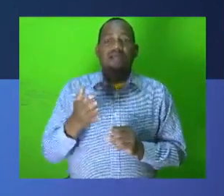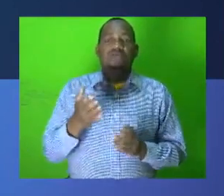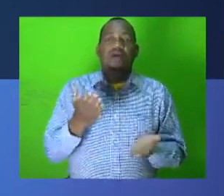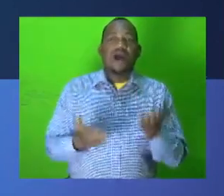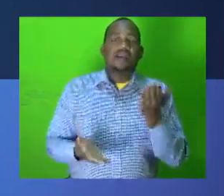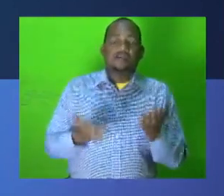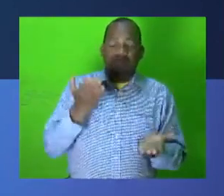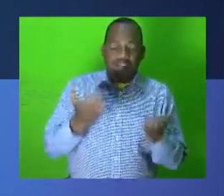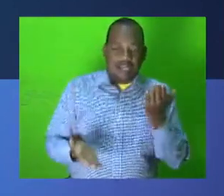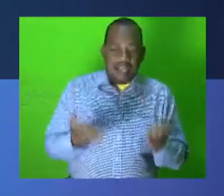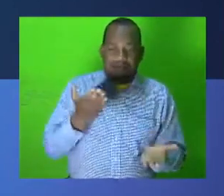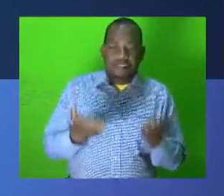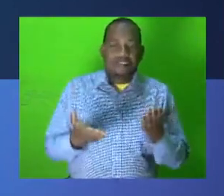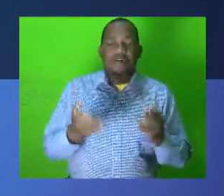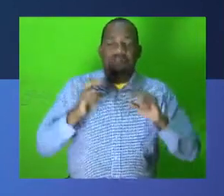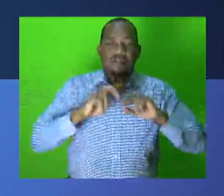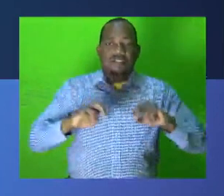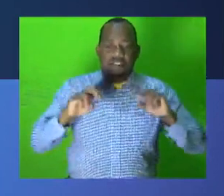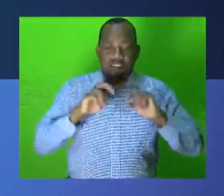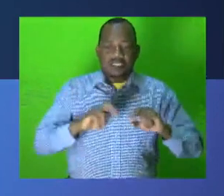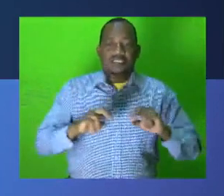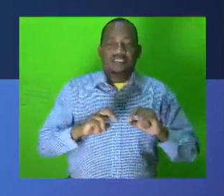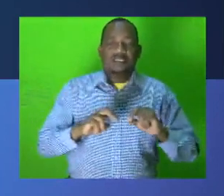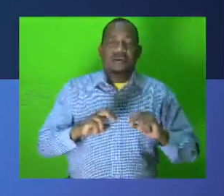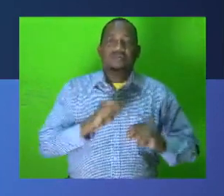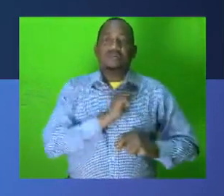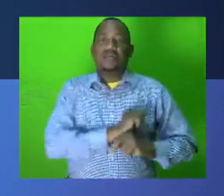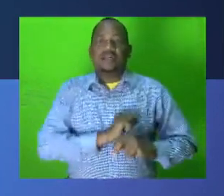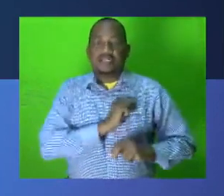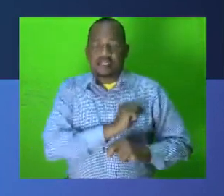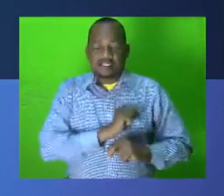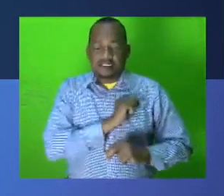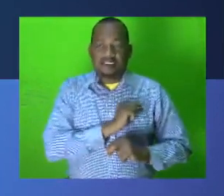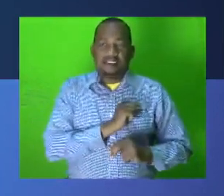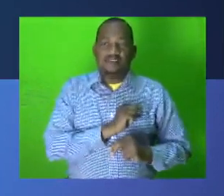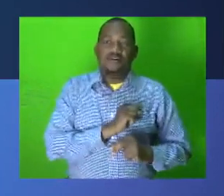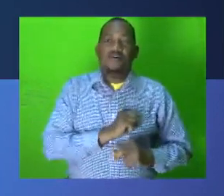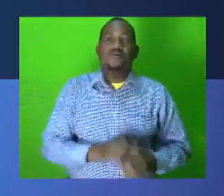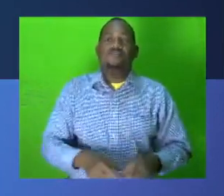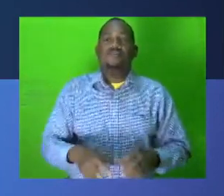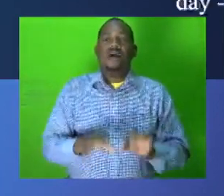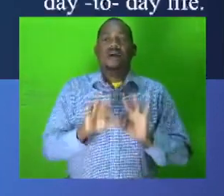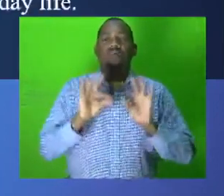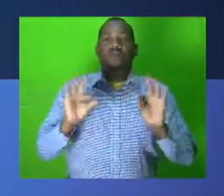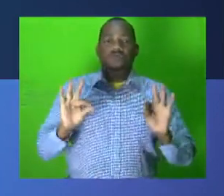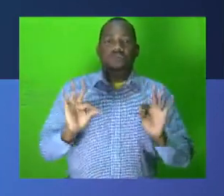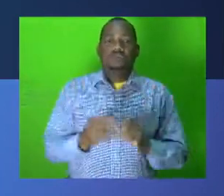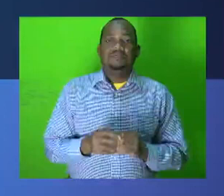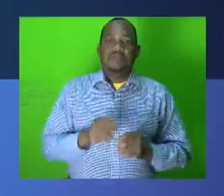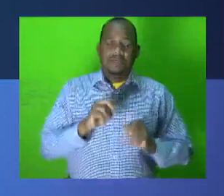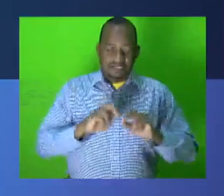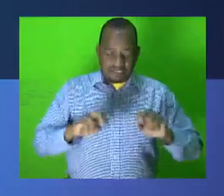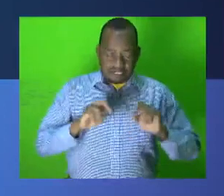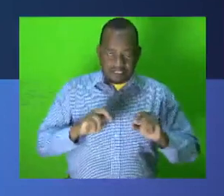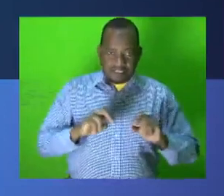types of research and the characteristics of research, or characteristic of a good research. Another area we're going